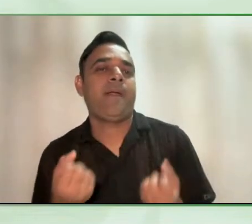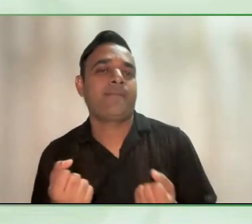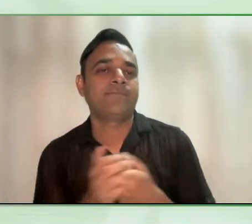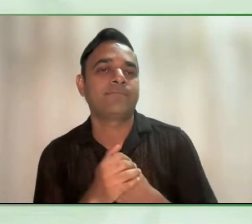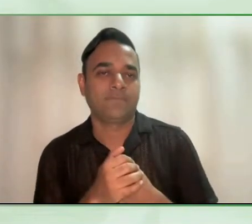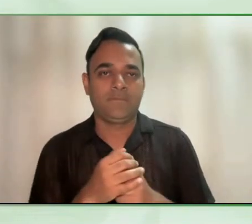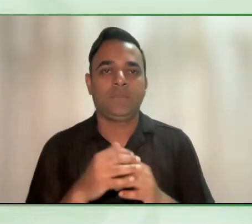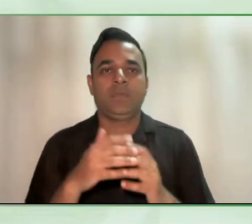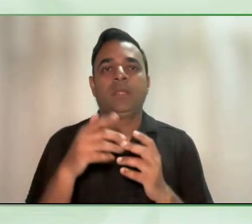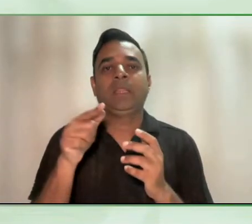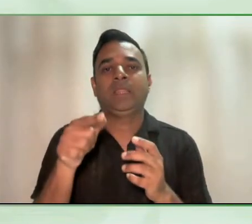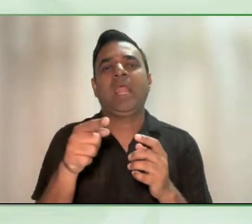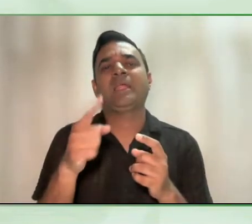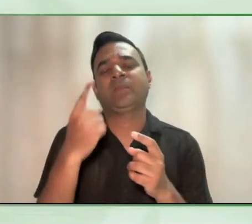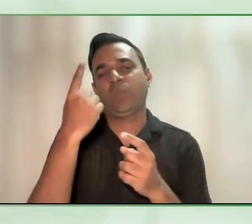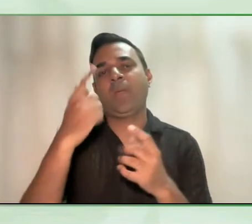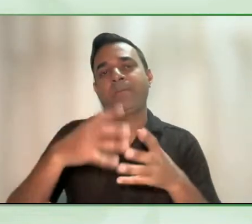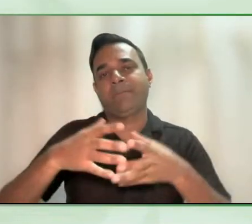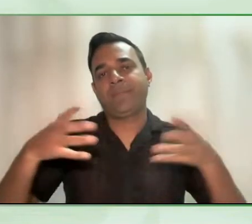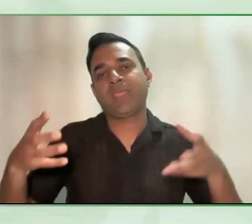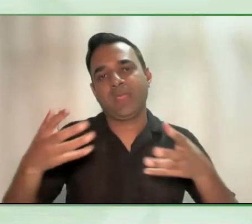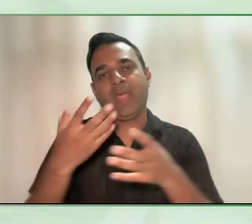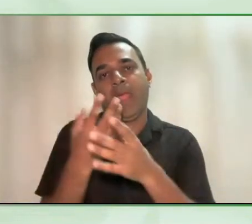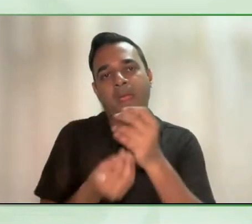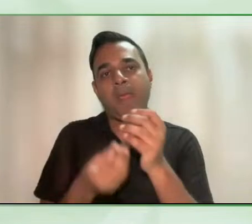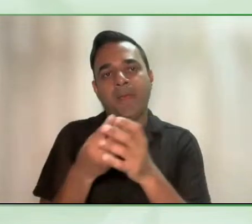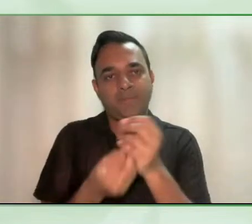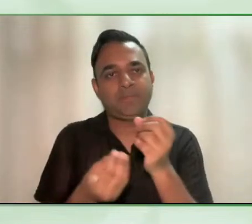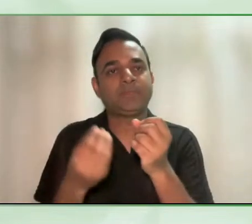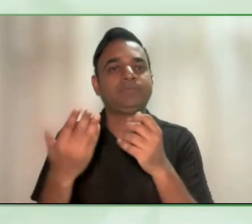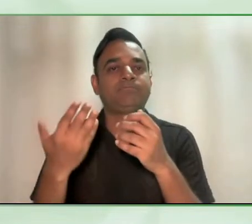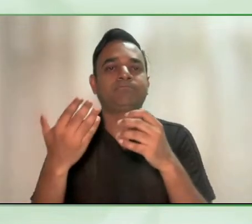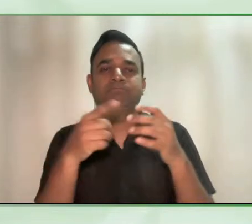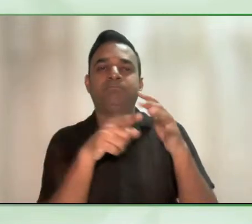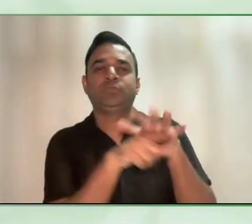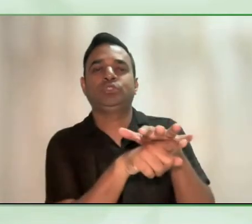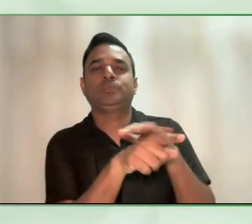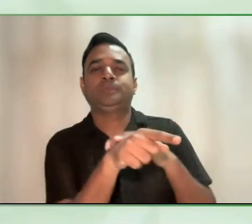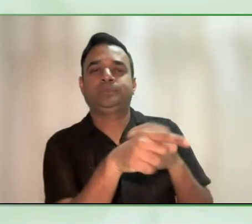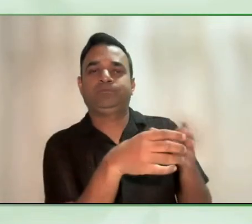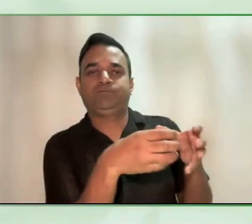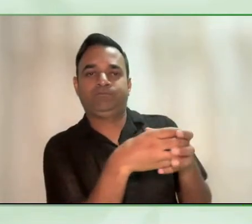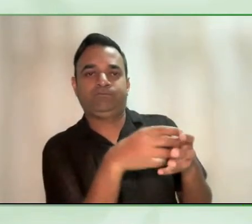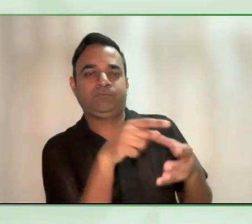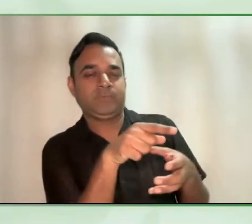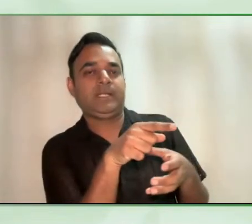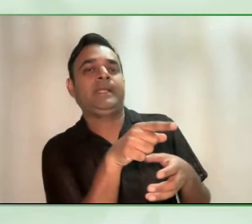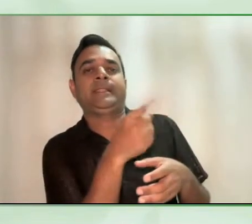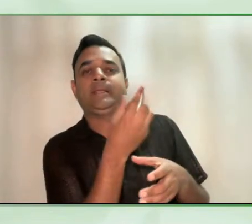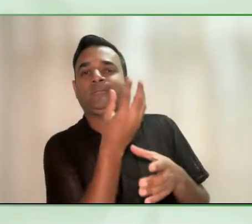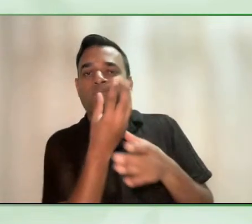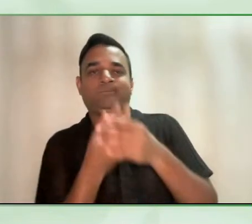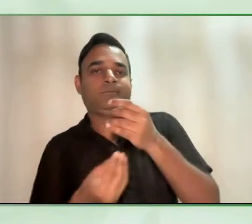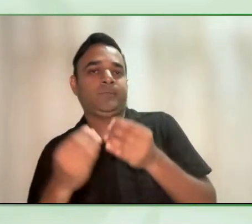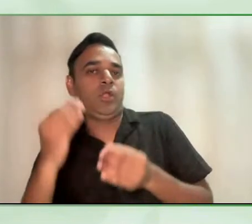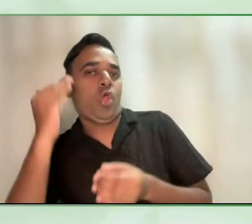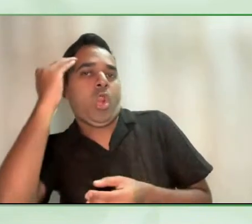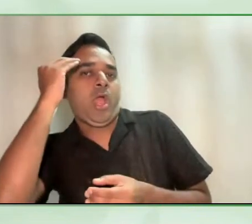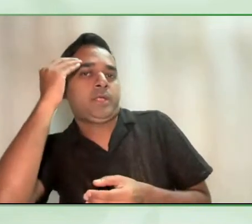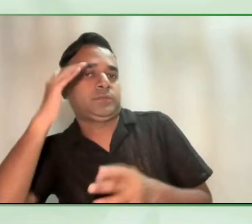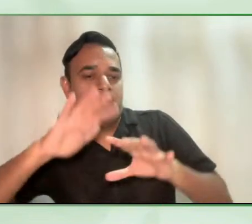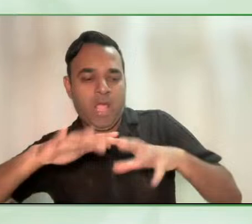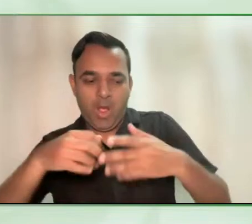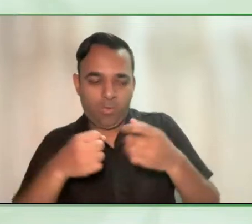is also a barrier. There's also the obvious barriers of the physical barriers and physical barriers that